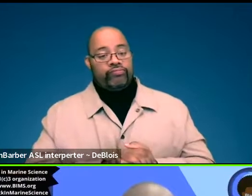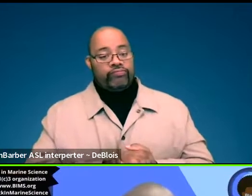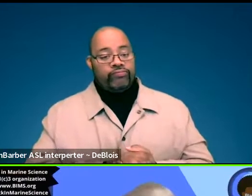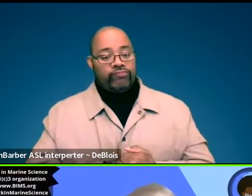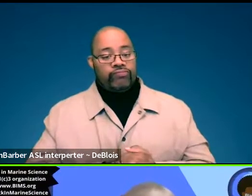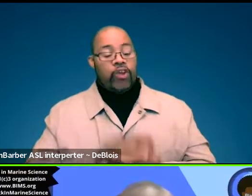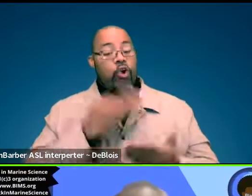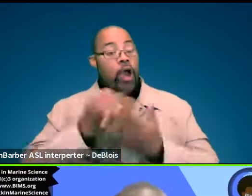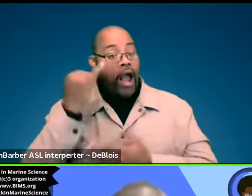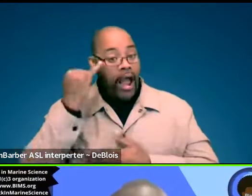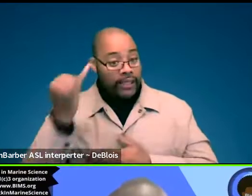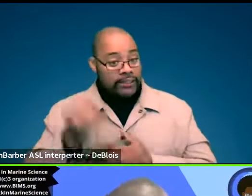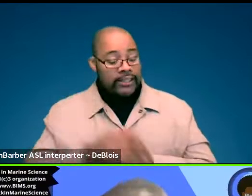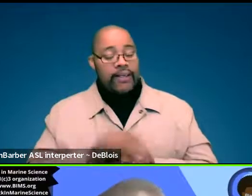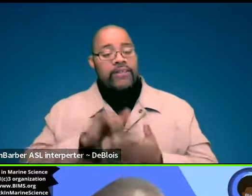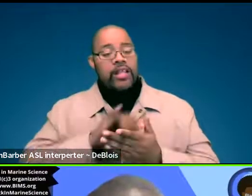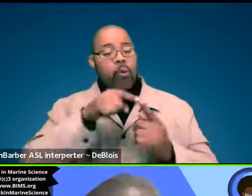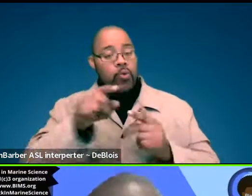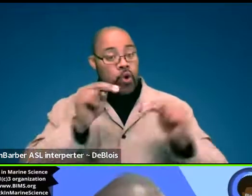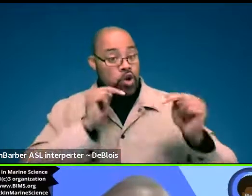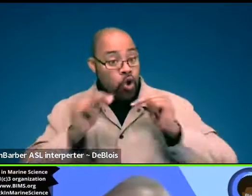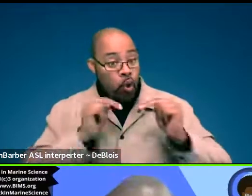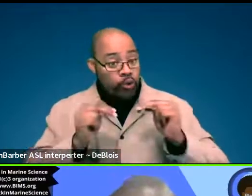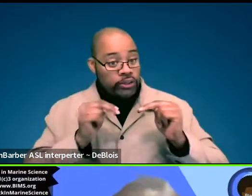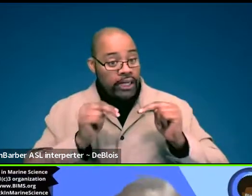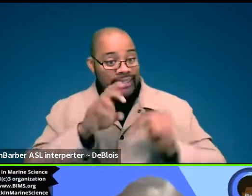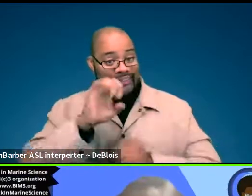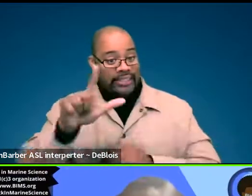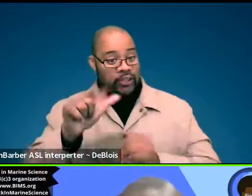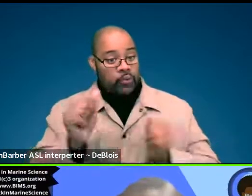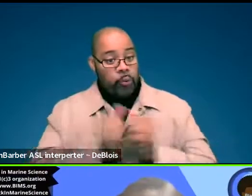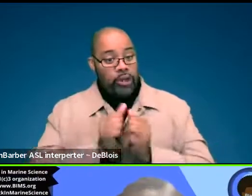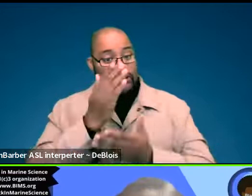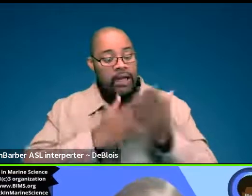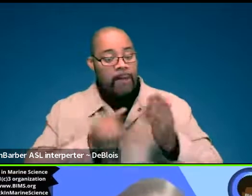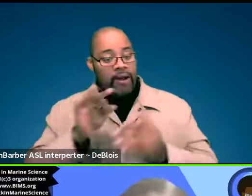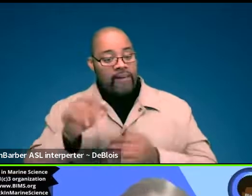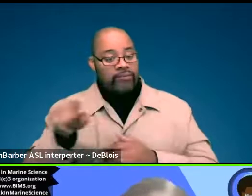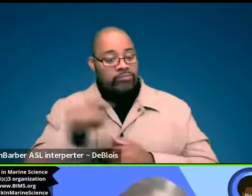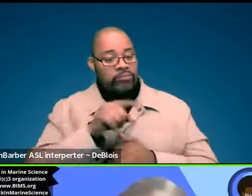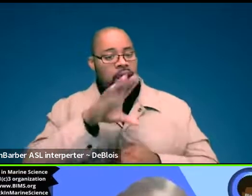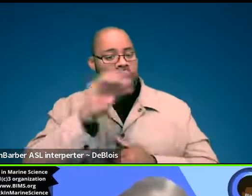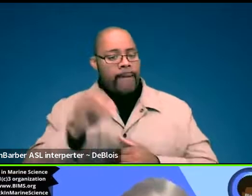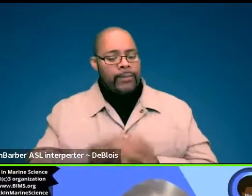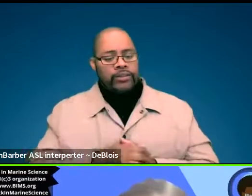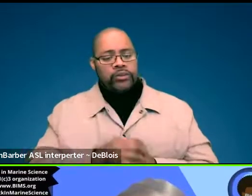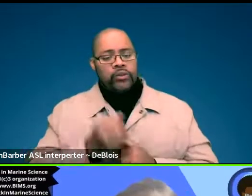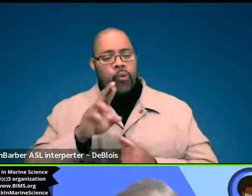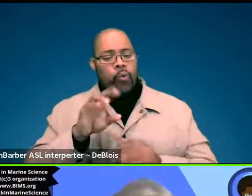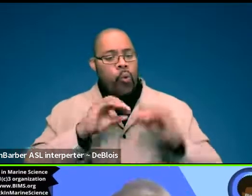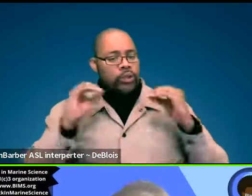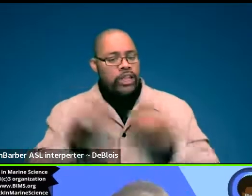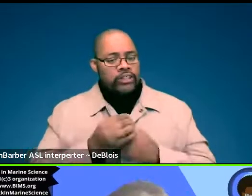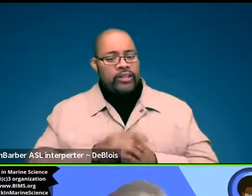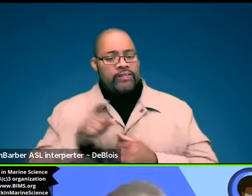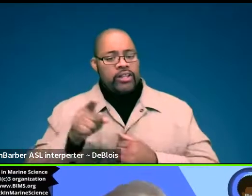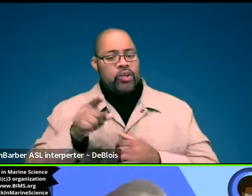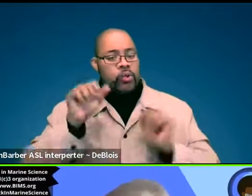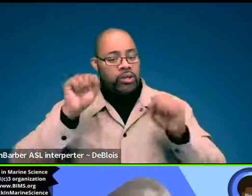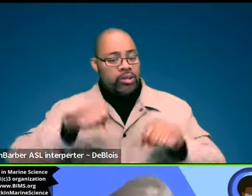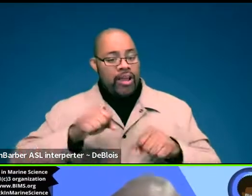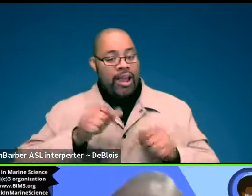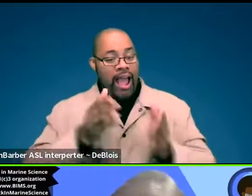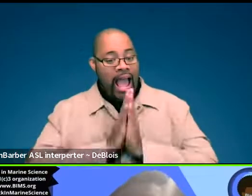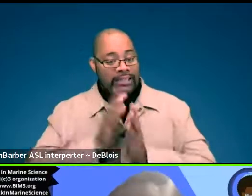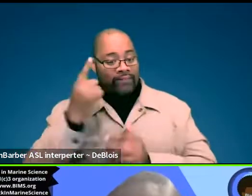it's a good idea that when you're negotiating deals with some of these, companies or organizations, that you could